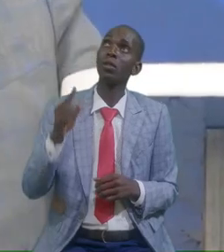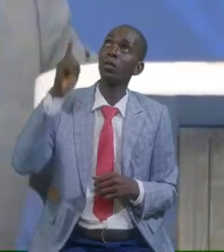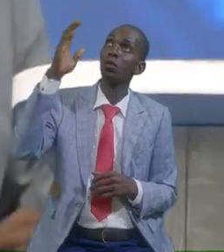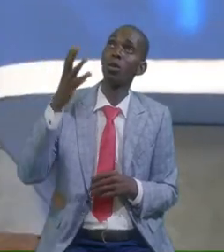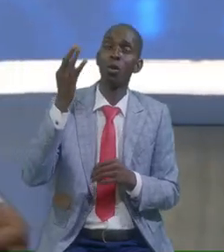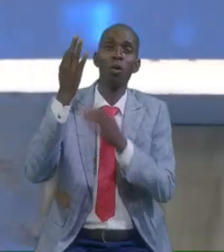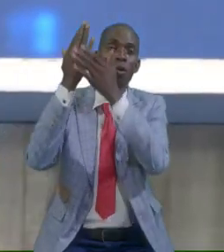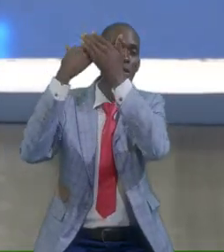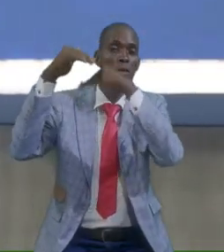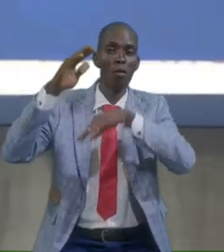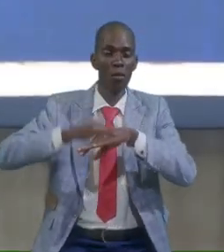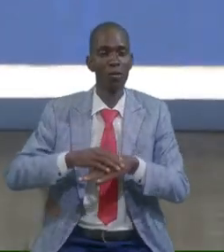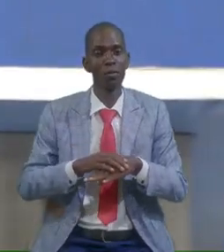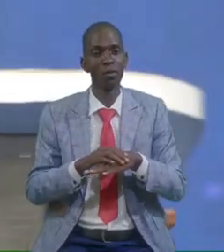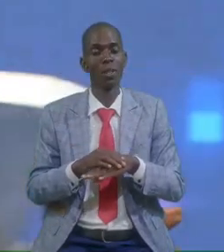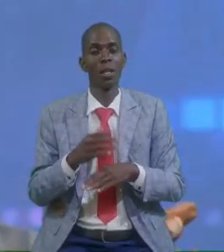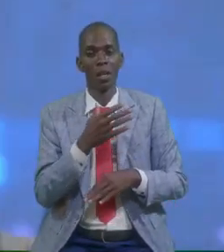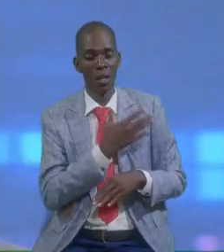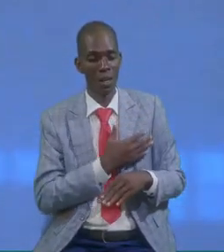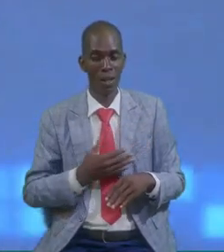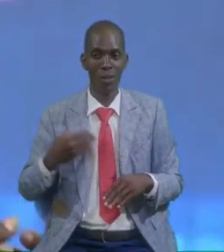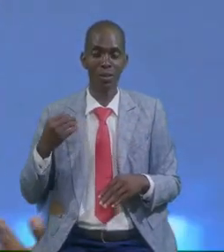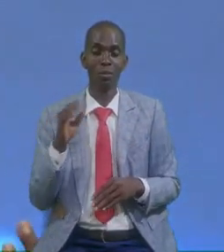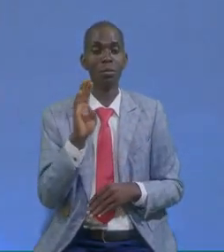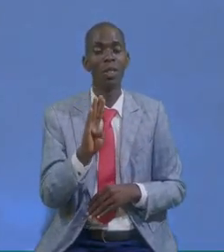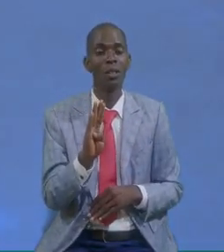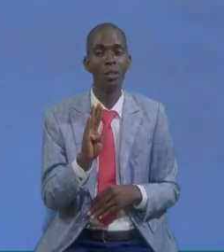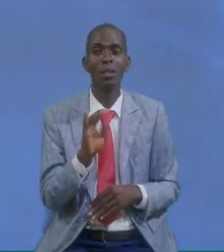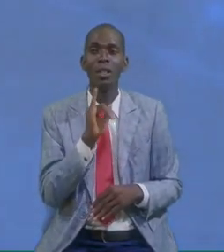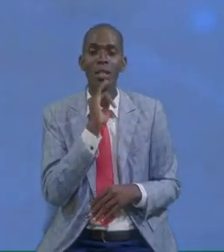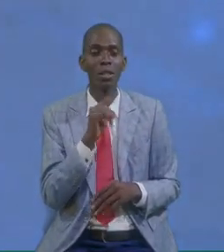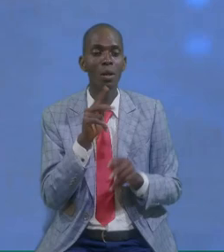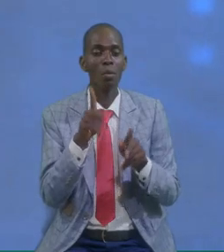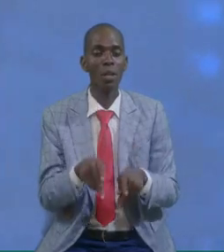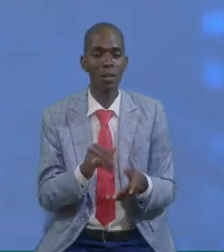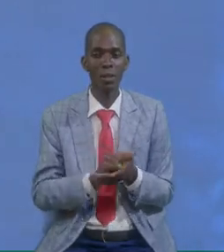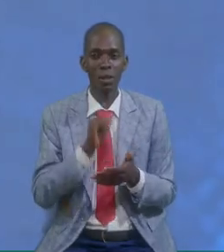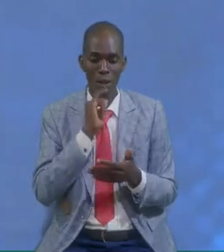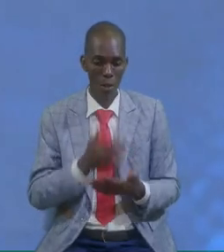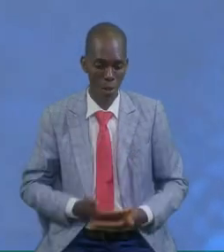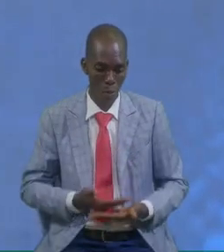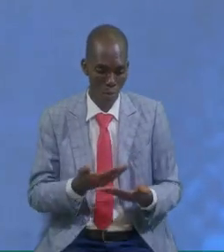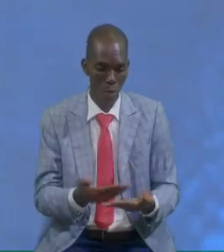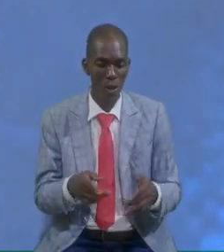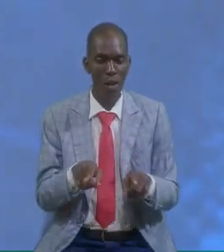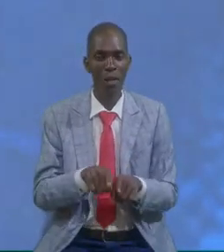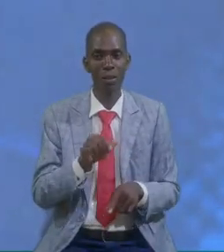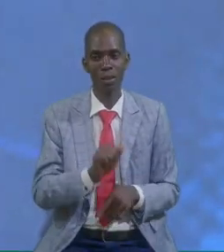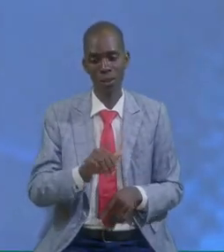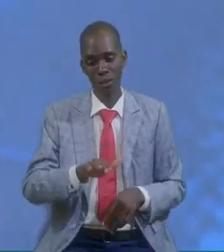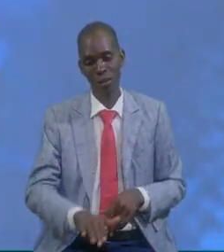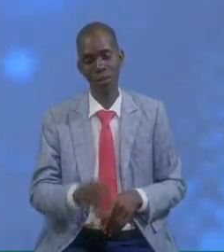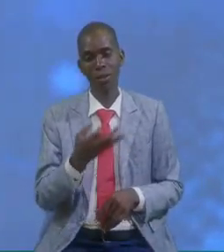heaven. B, the one that is born as a child of a